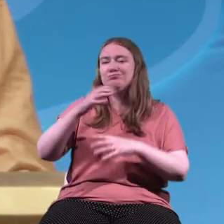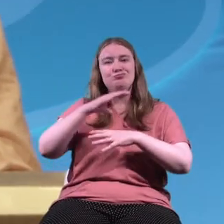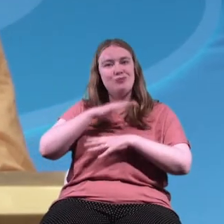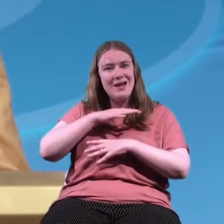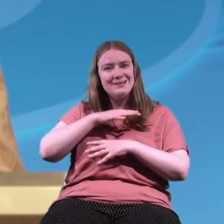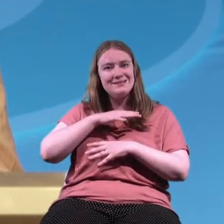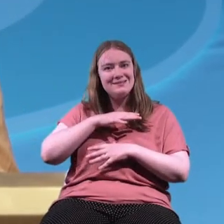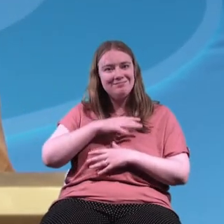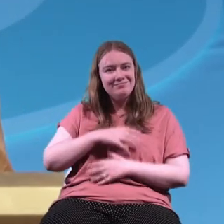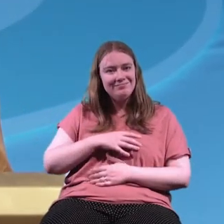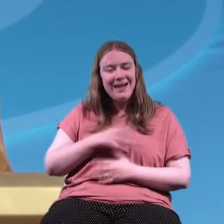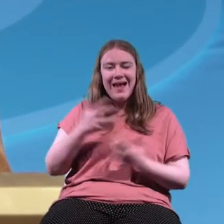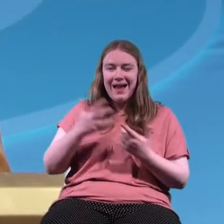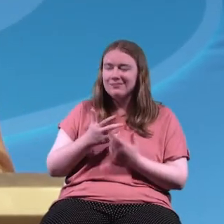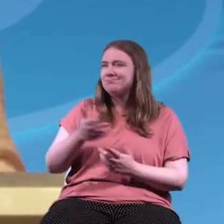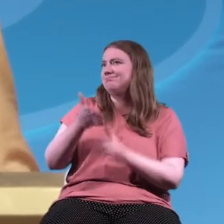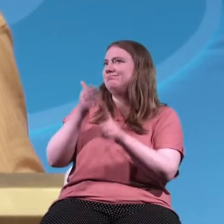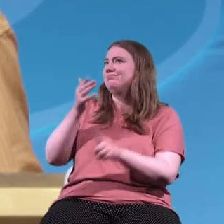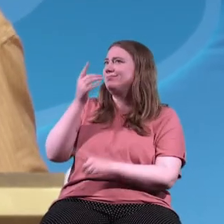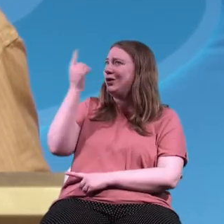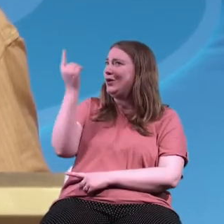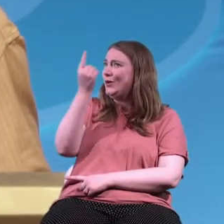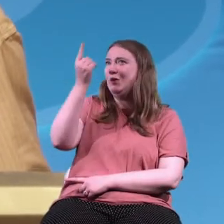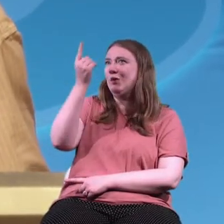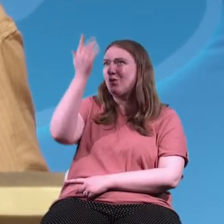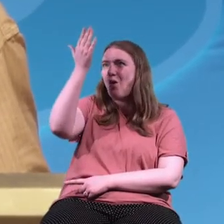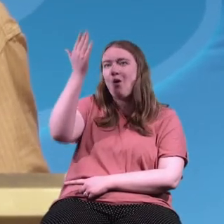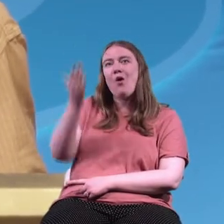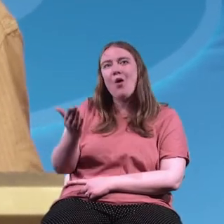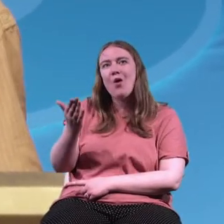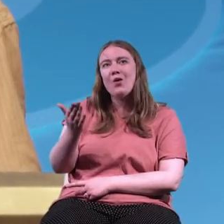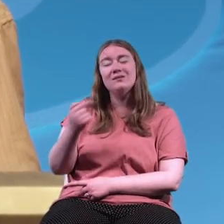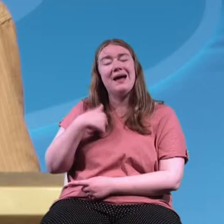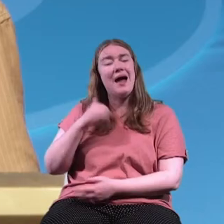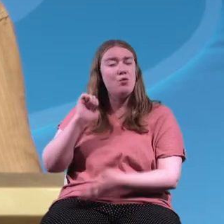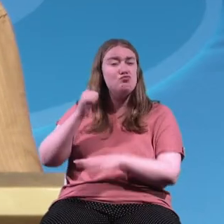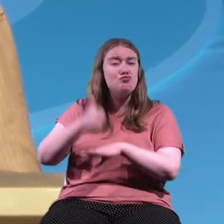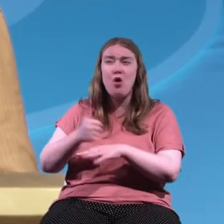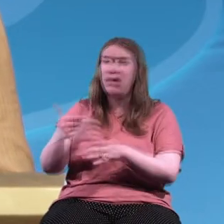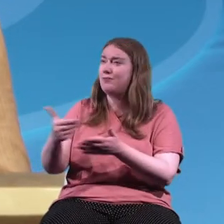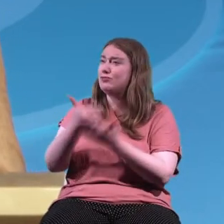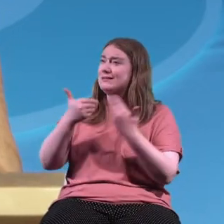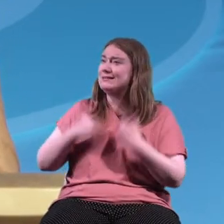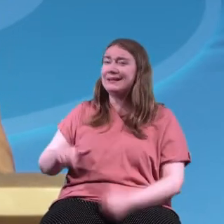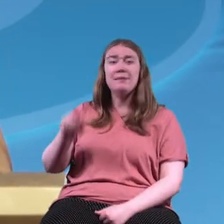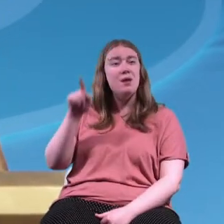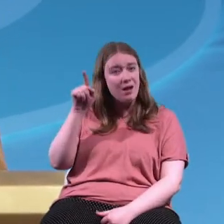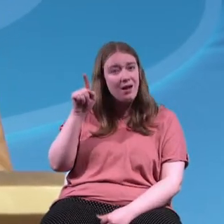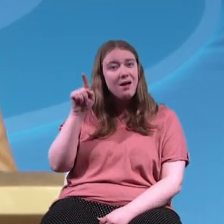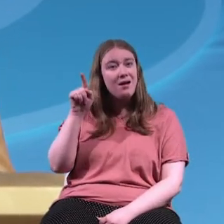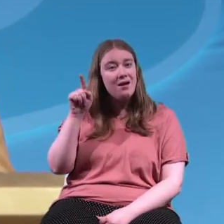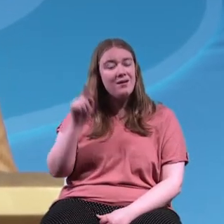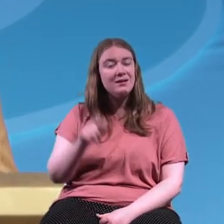the God, our rock and our redeemer.